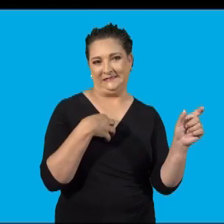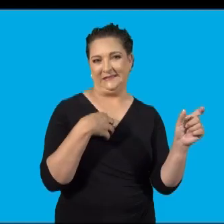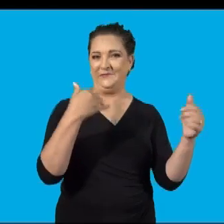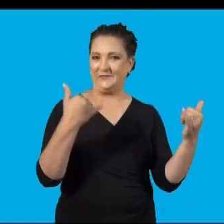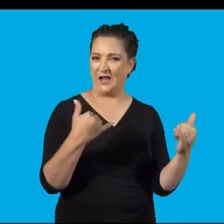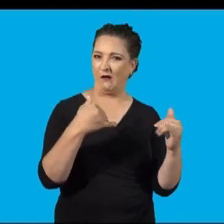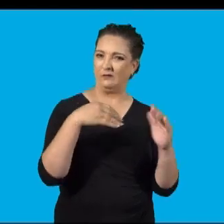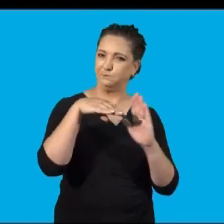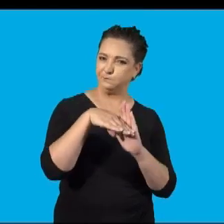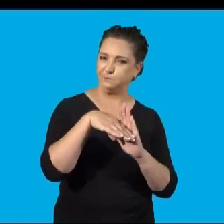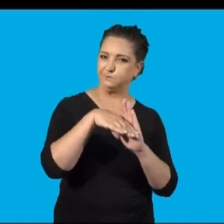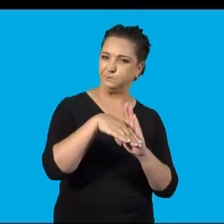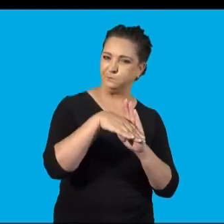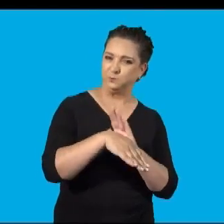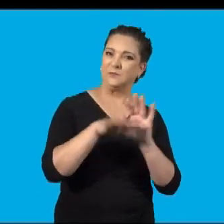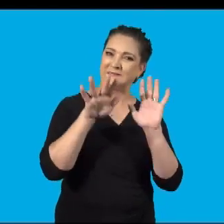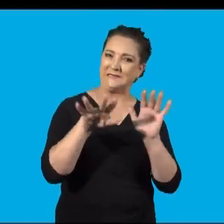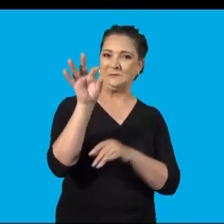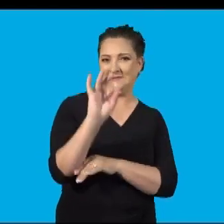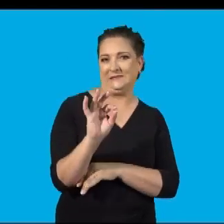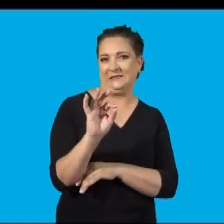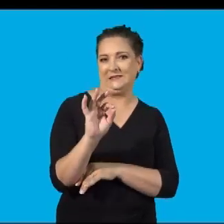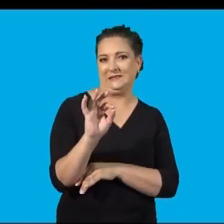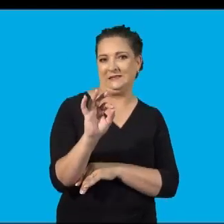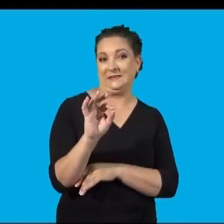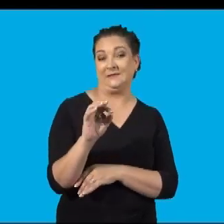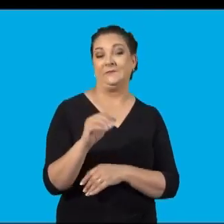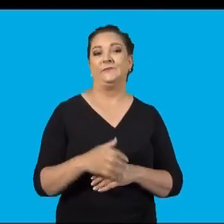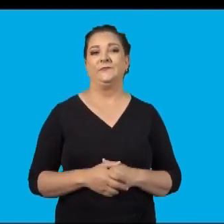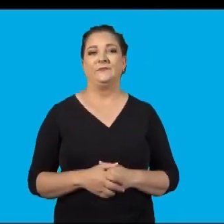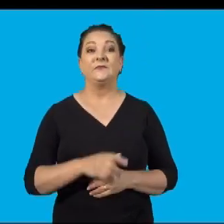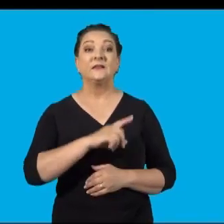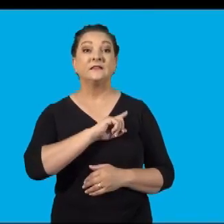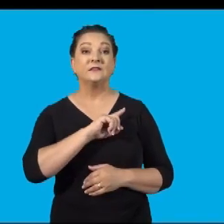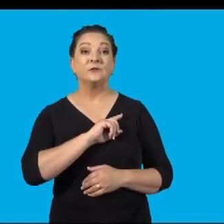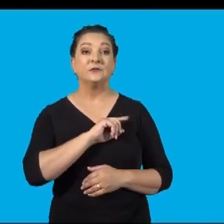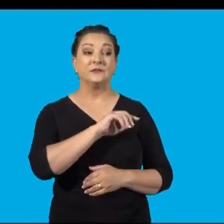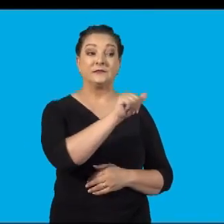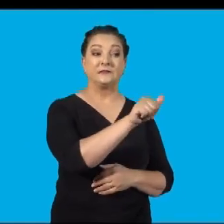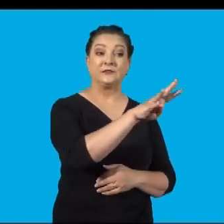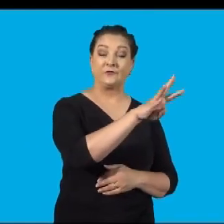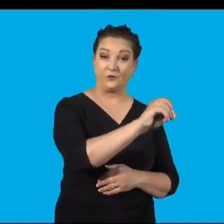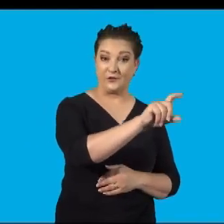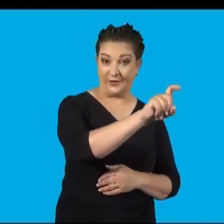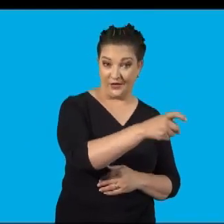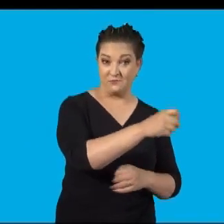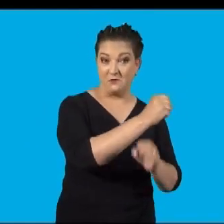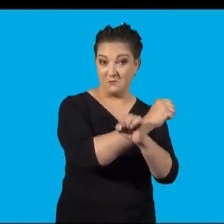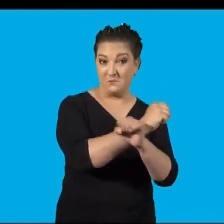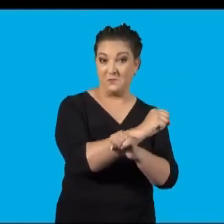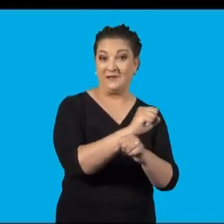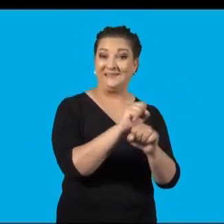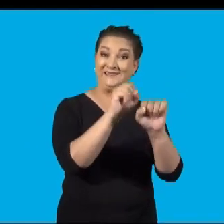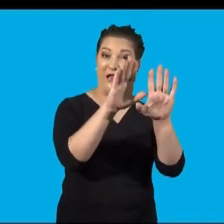And depreciation is calculated at 10% on cost. That means I'll now say 640,000 multiply